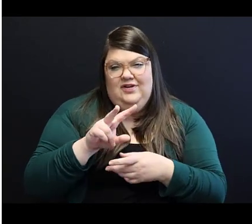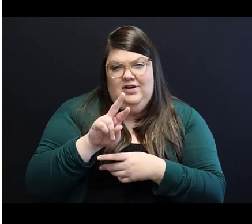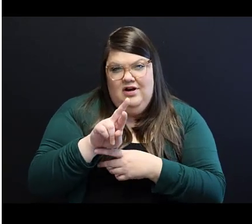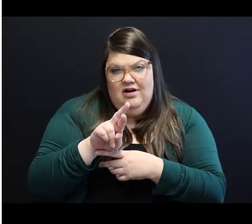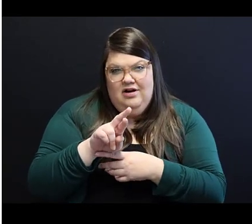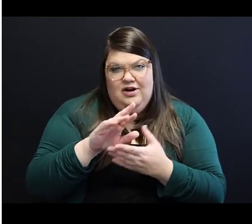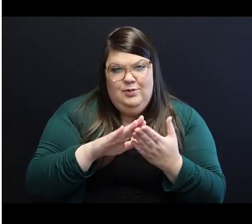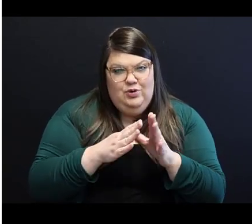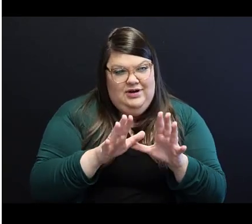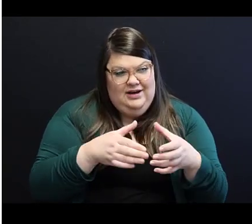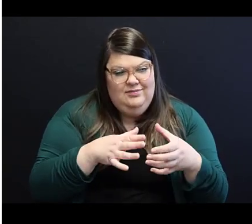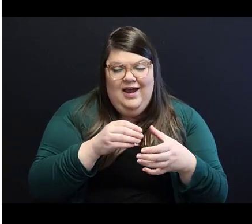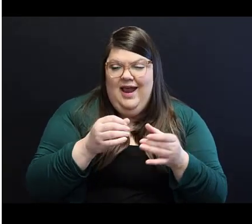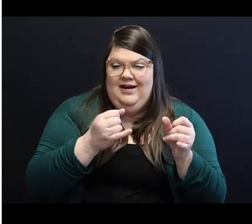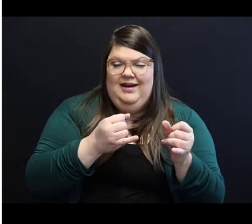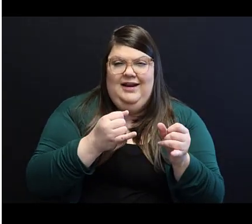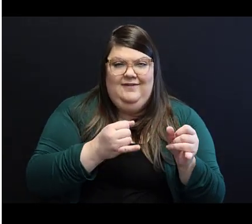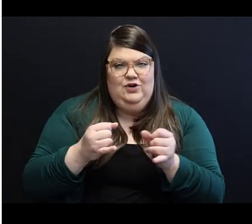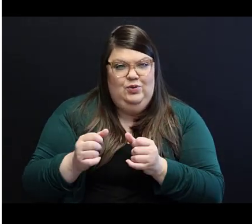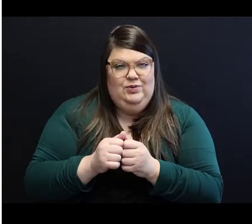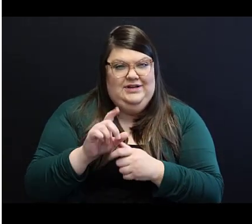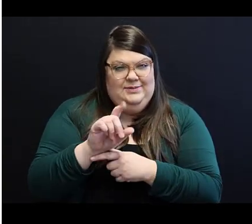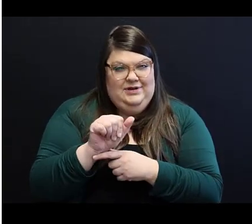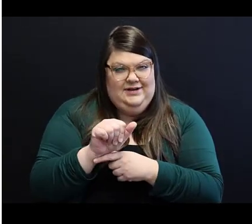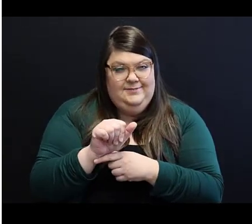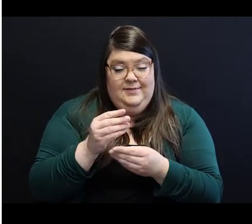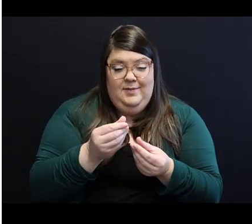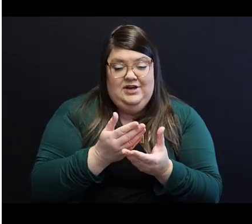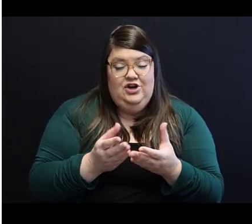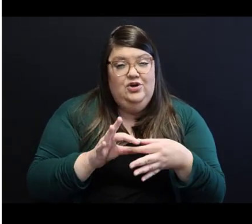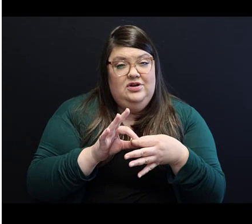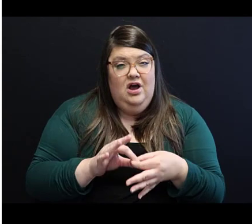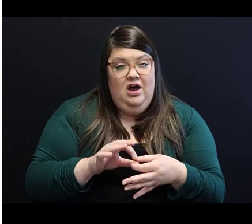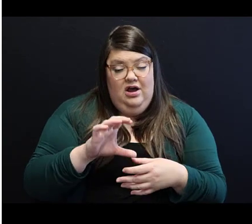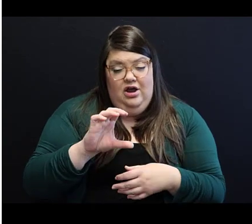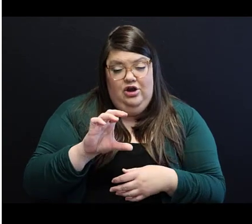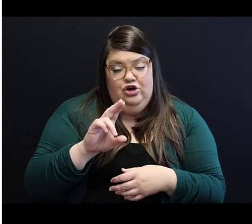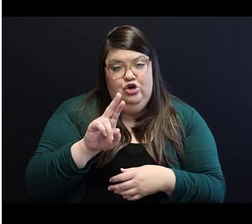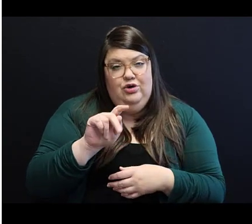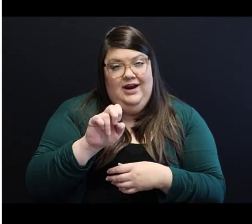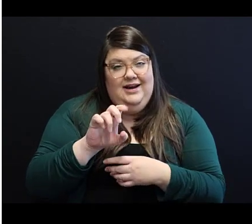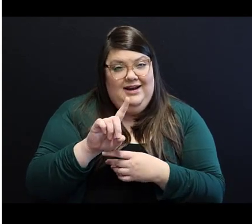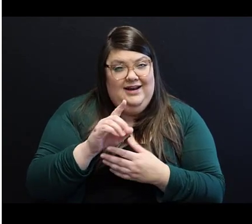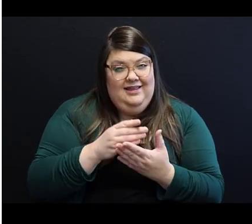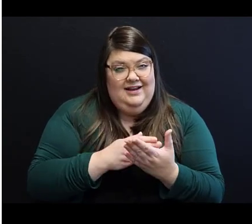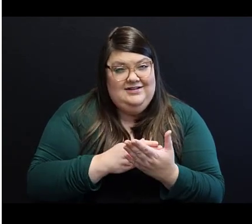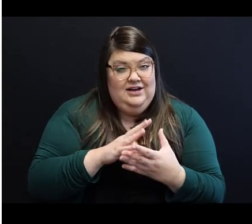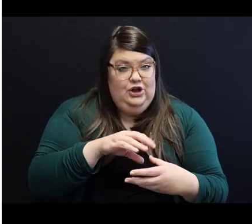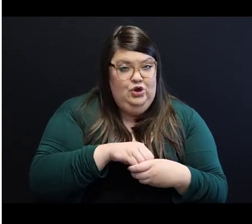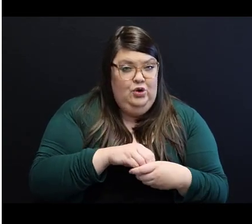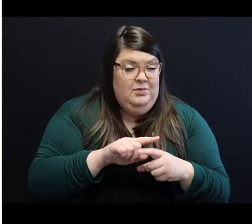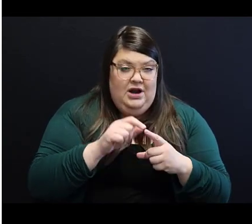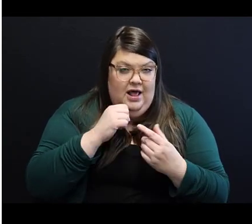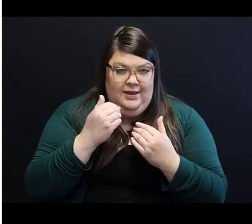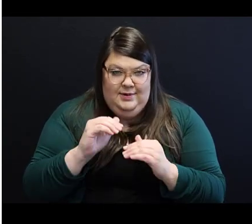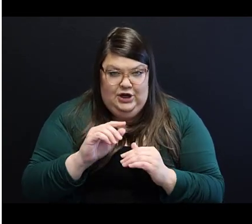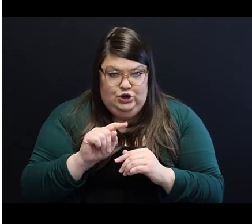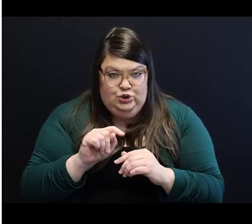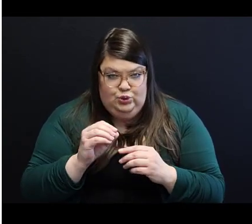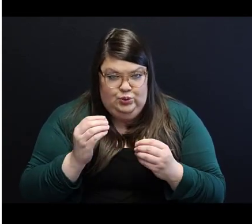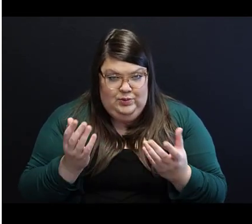and individuals with disabilities. Materials on a curated list may include, but are not limited to,